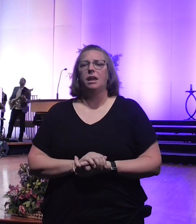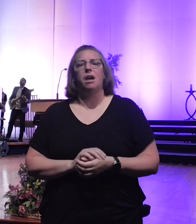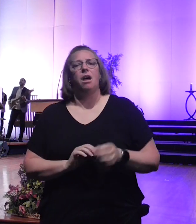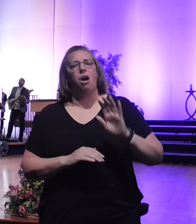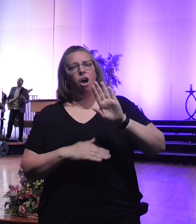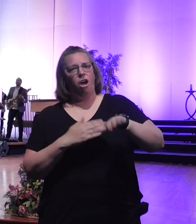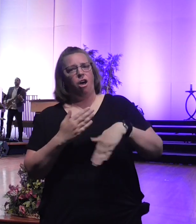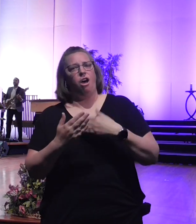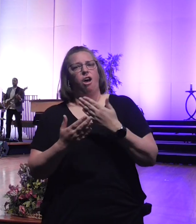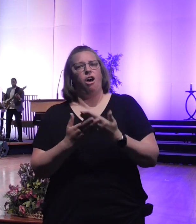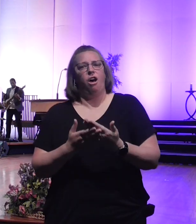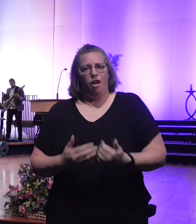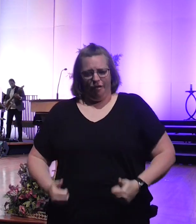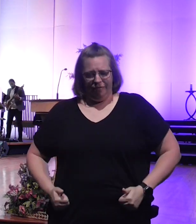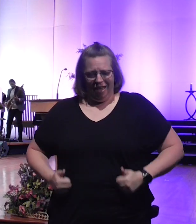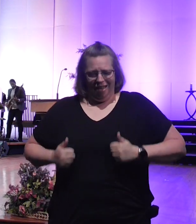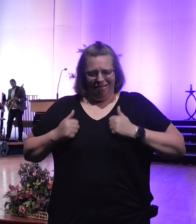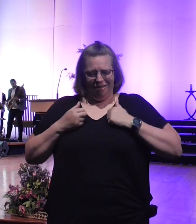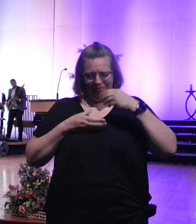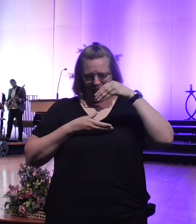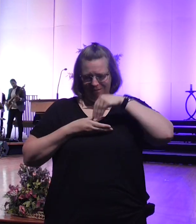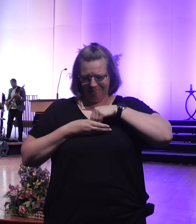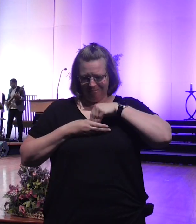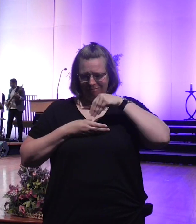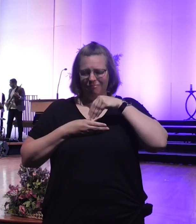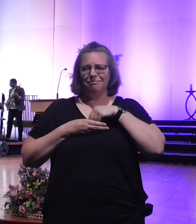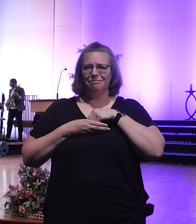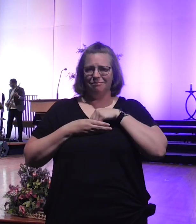all that lives within me,